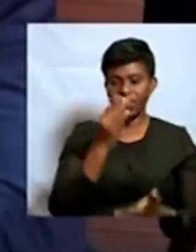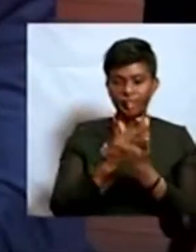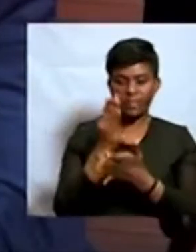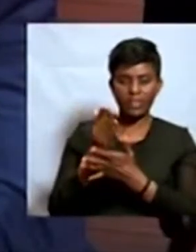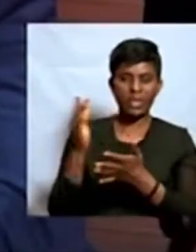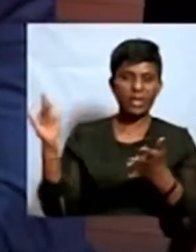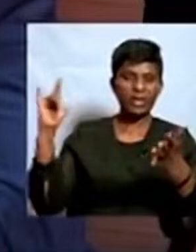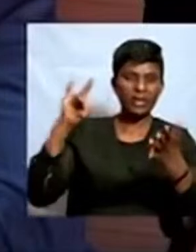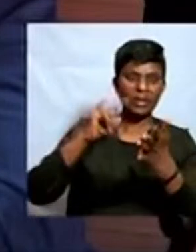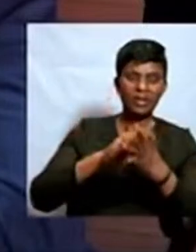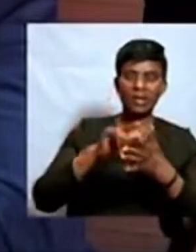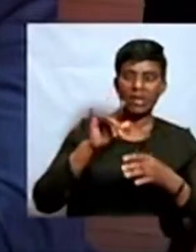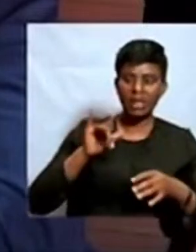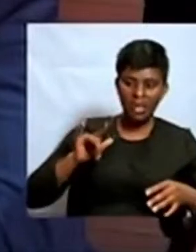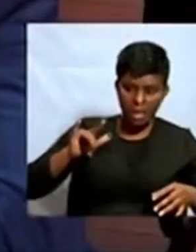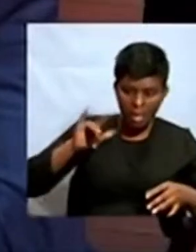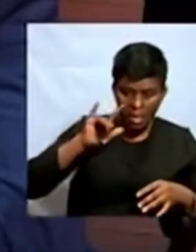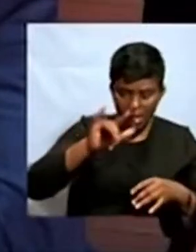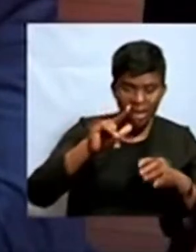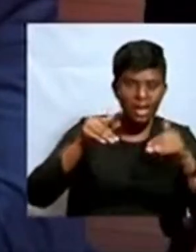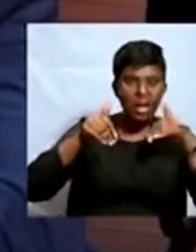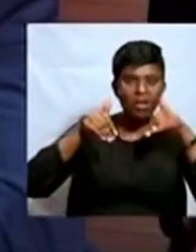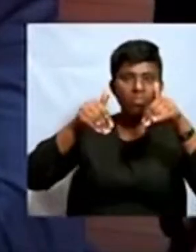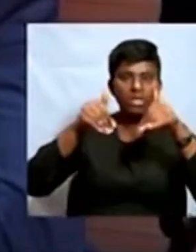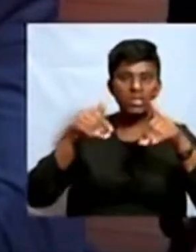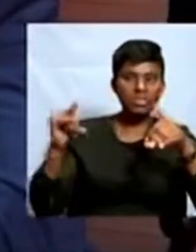aeroplanes like Airbus come to Zambia?